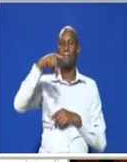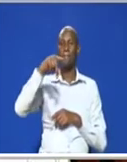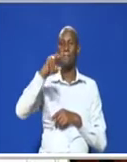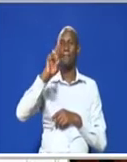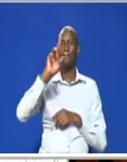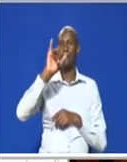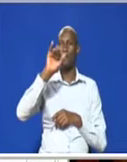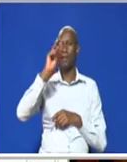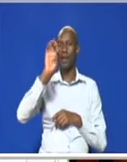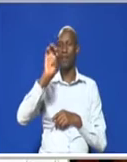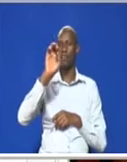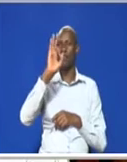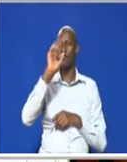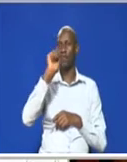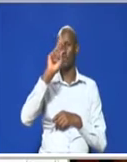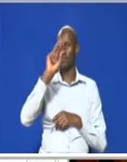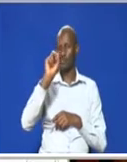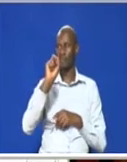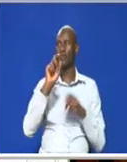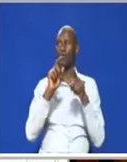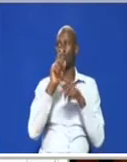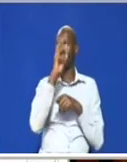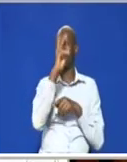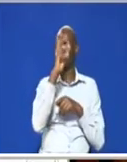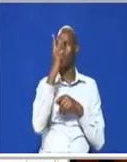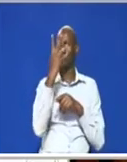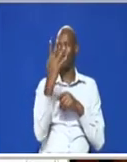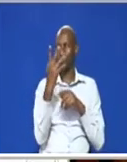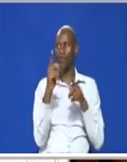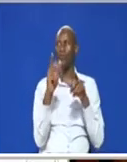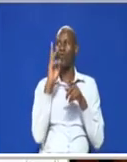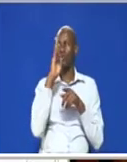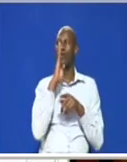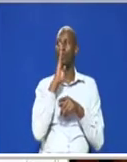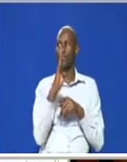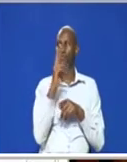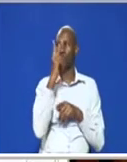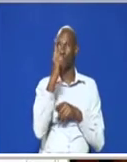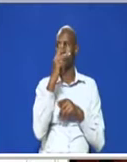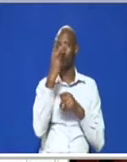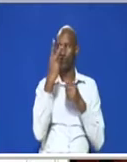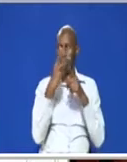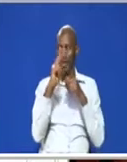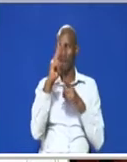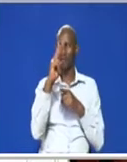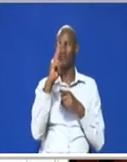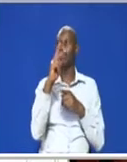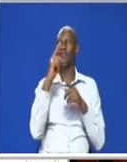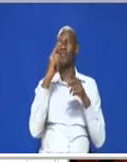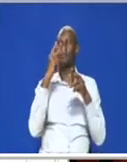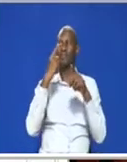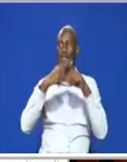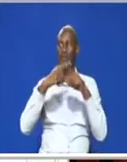of 324 written as a product is equal to 2 squared times